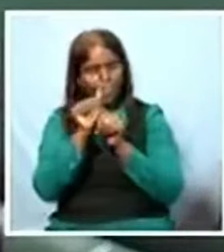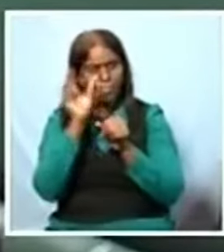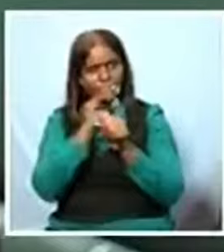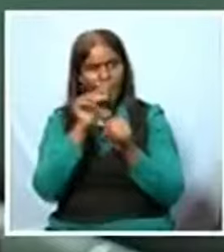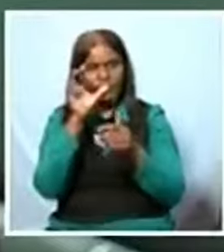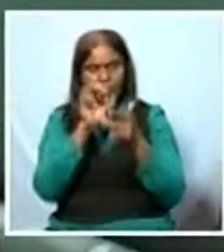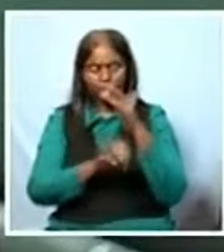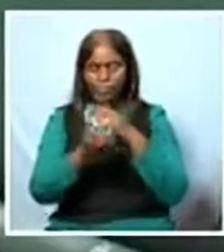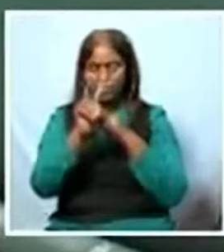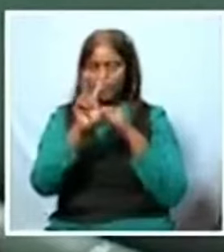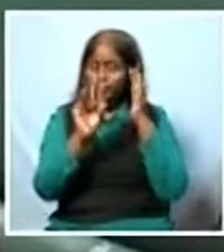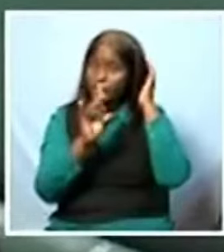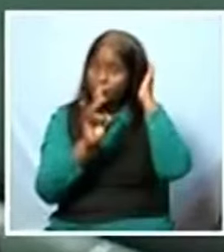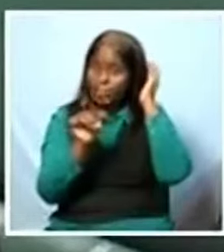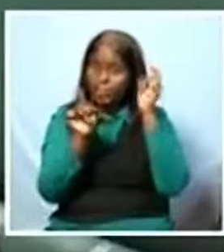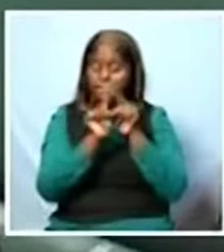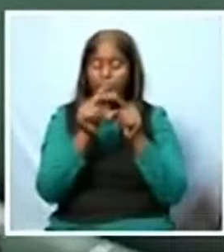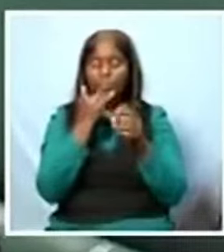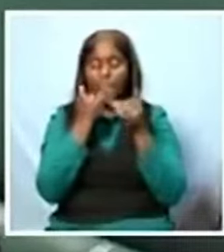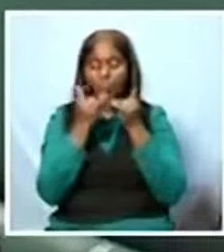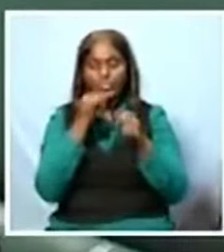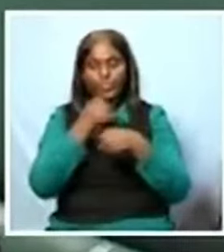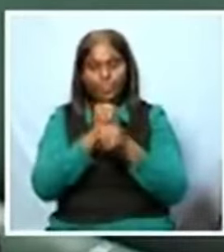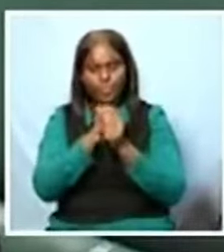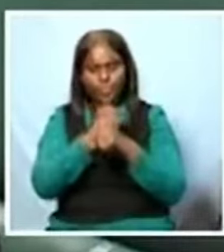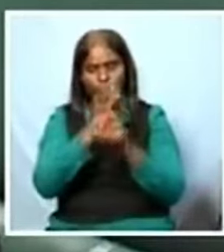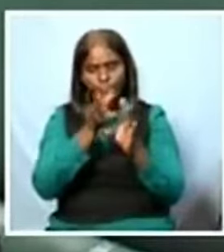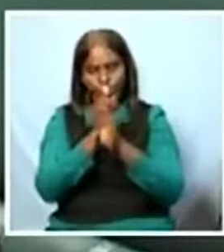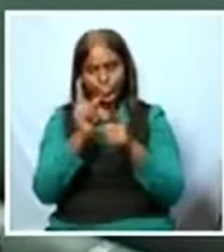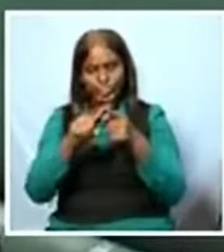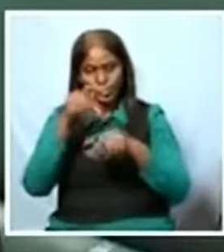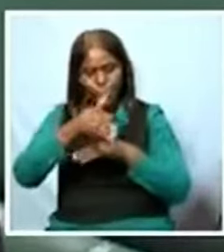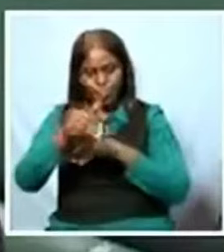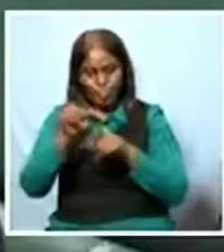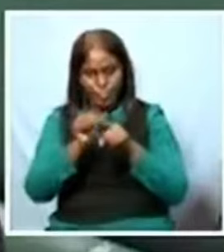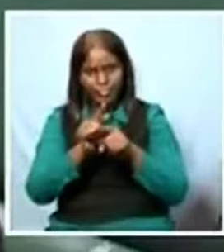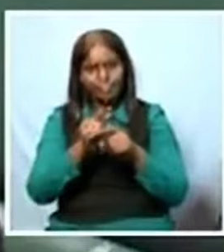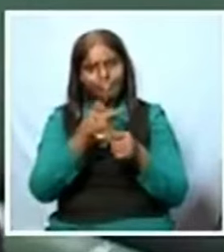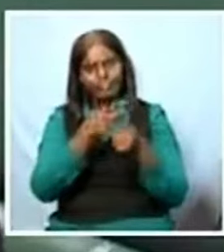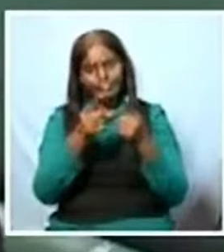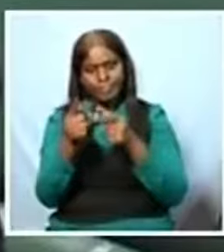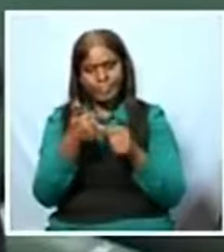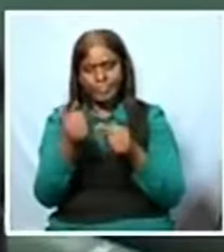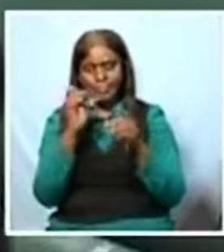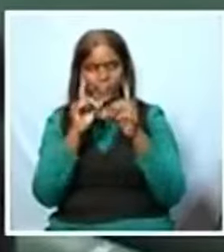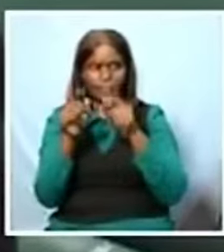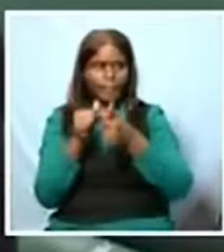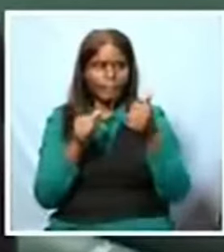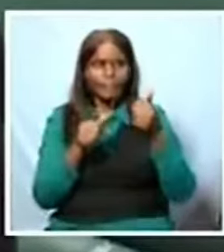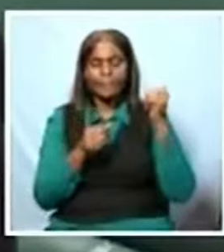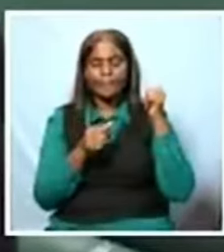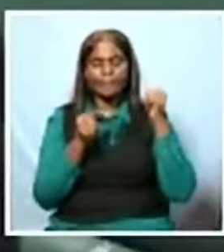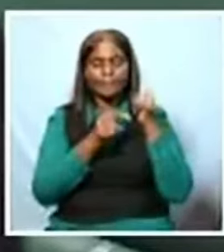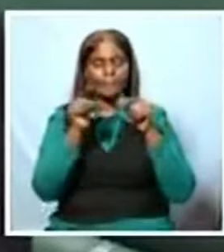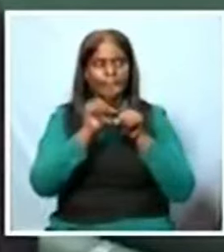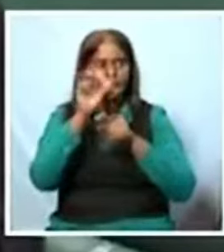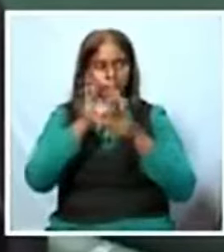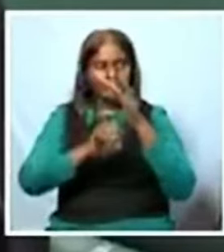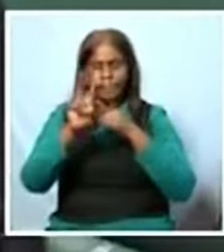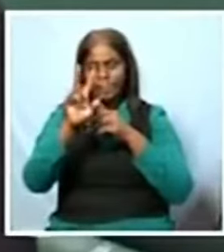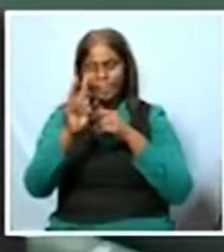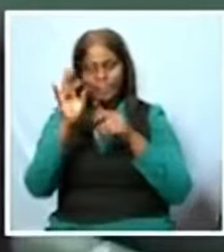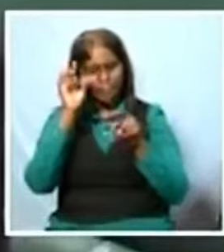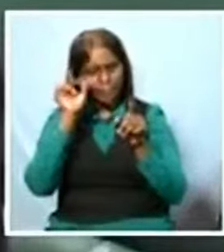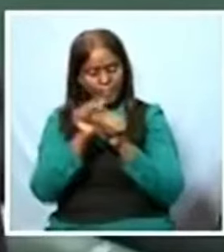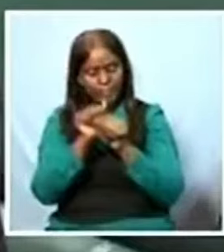Clause 27, offense relating to registration, etc. Any debate, any objection? Clause 27 is agreed